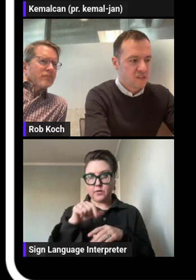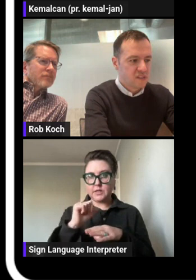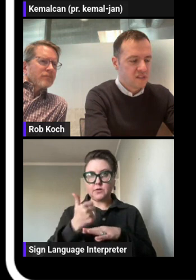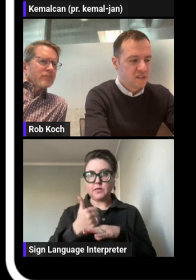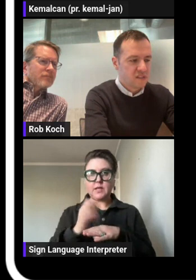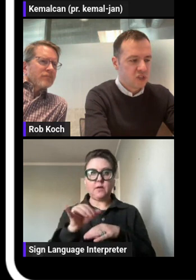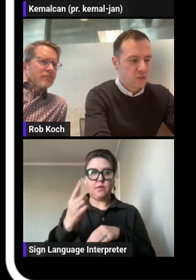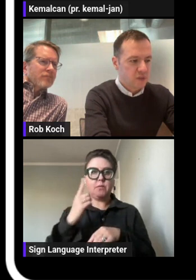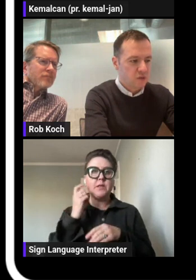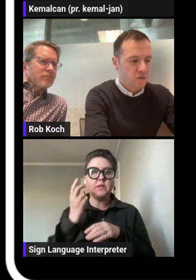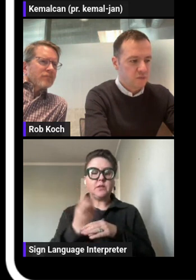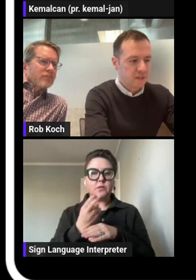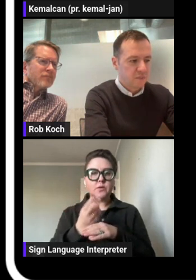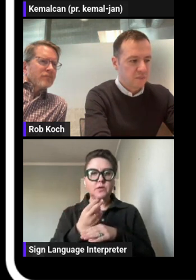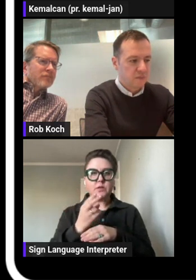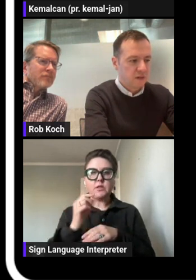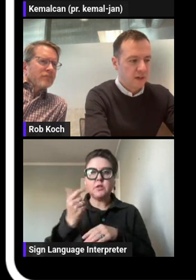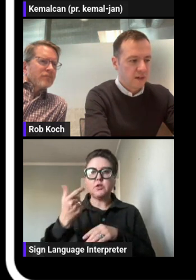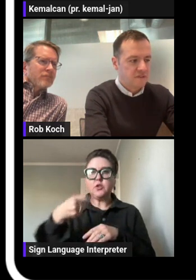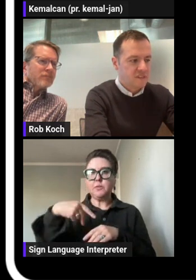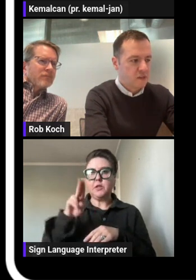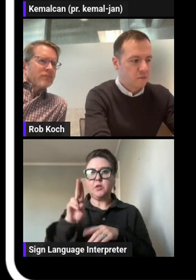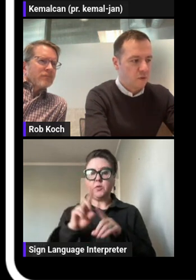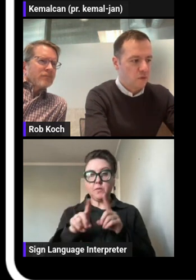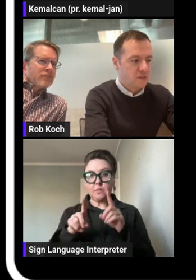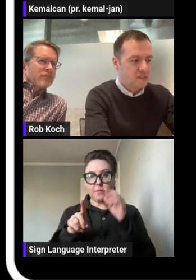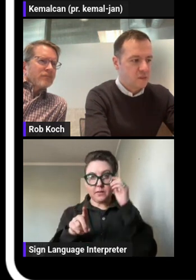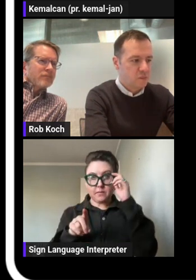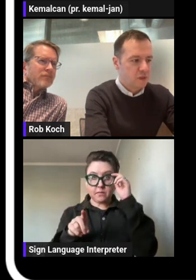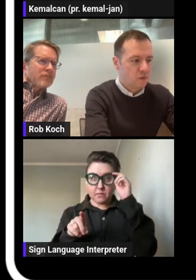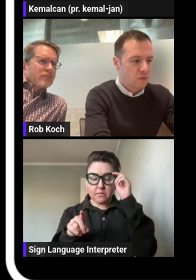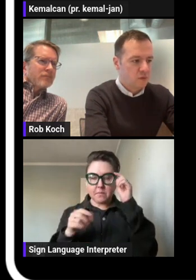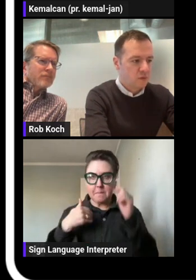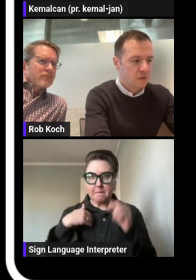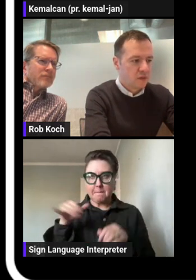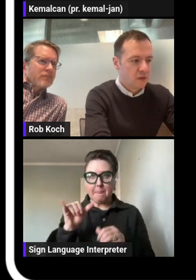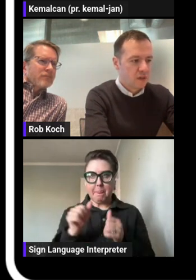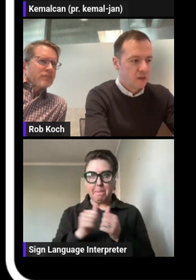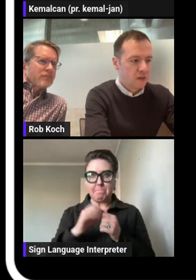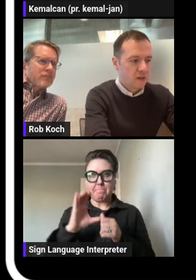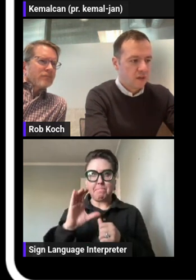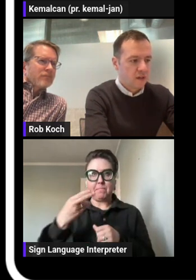it uses GPU, but I have the same one with CPU.